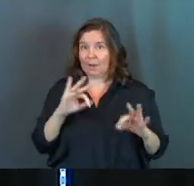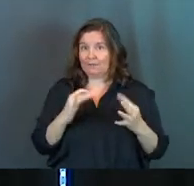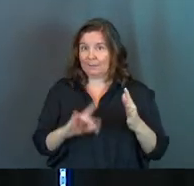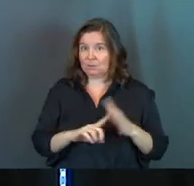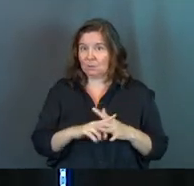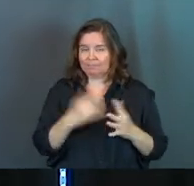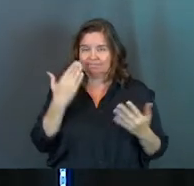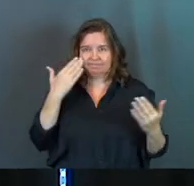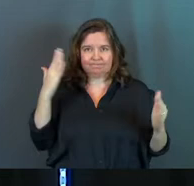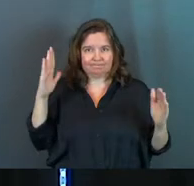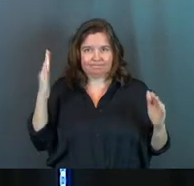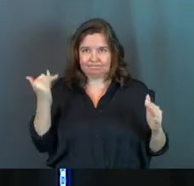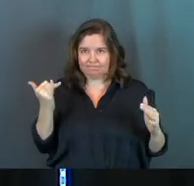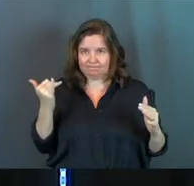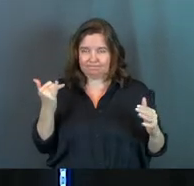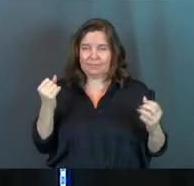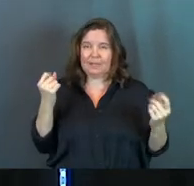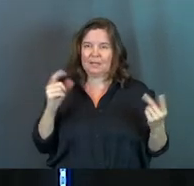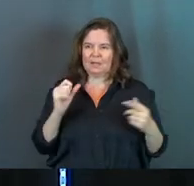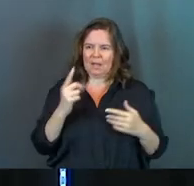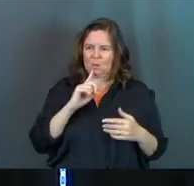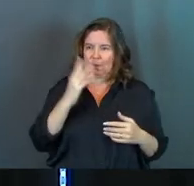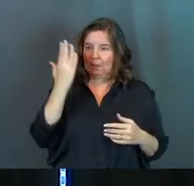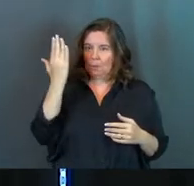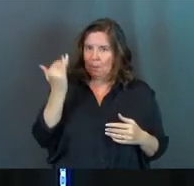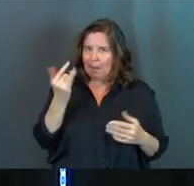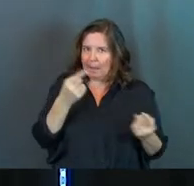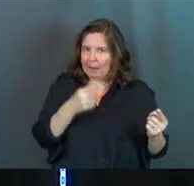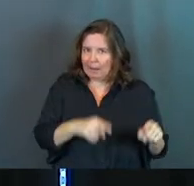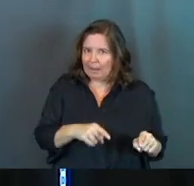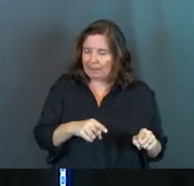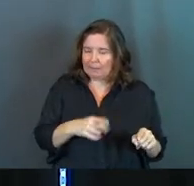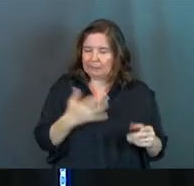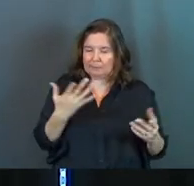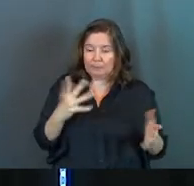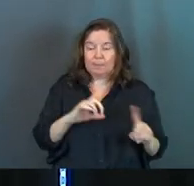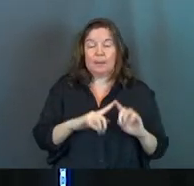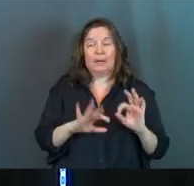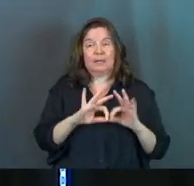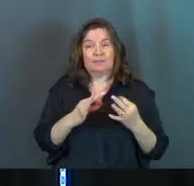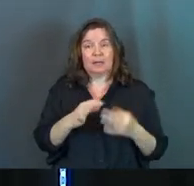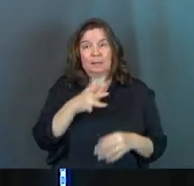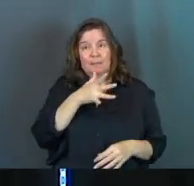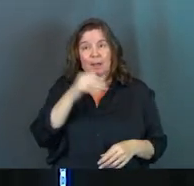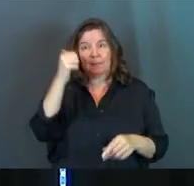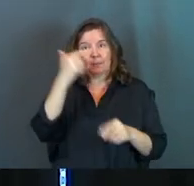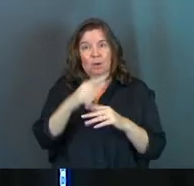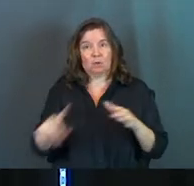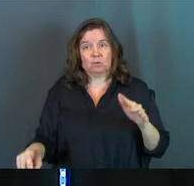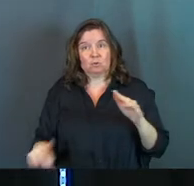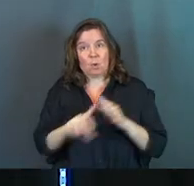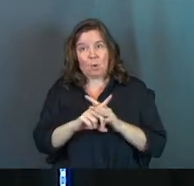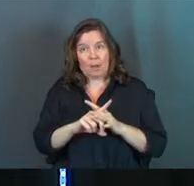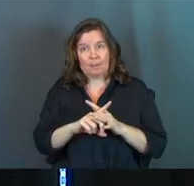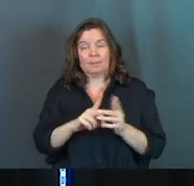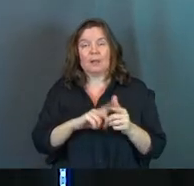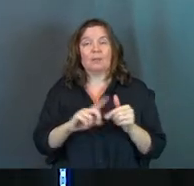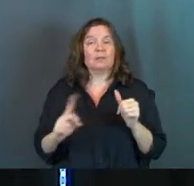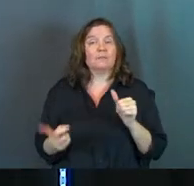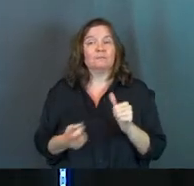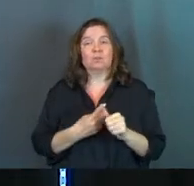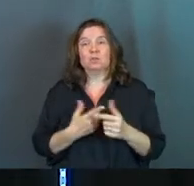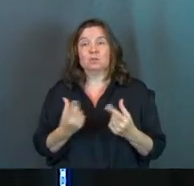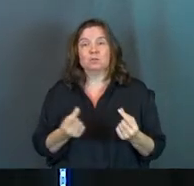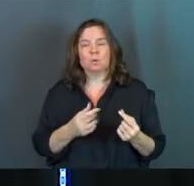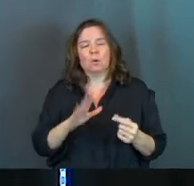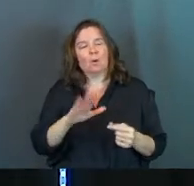family shows up, okay? There's a lot of that in the situation. You're like, I don't really know why that happened or why it happened this way, but his family, mom and brothers, show up, right? And the first thing